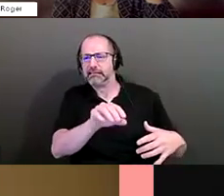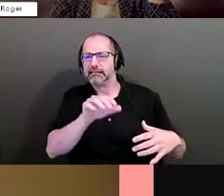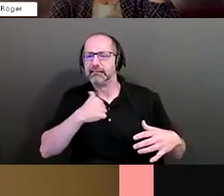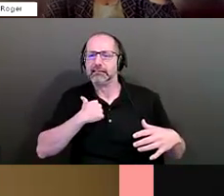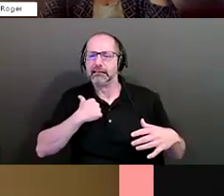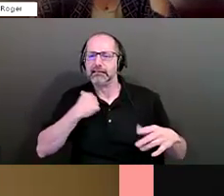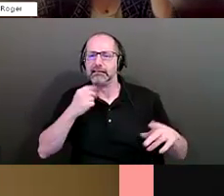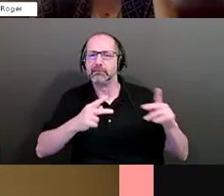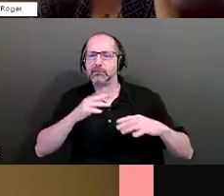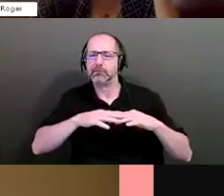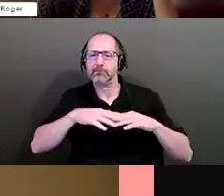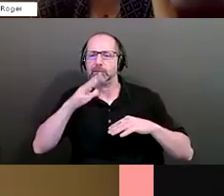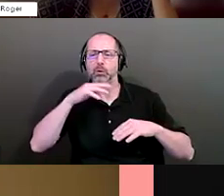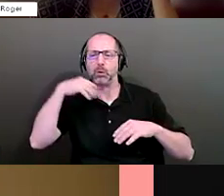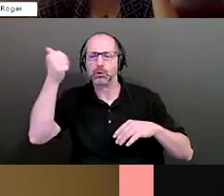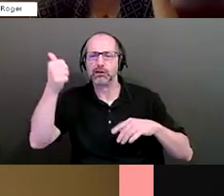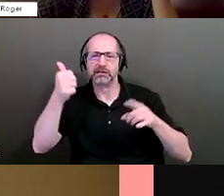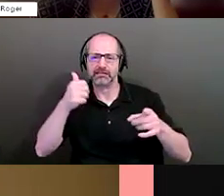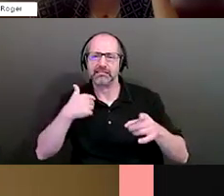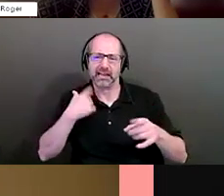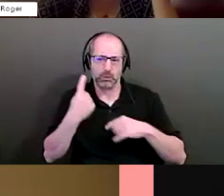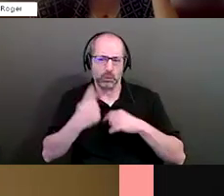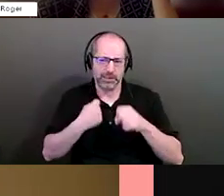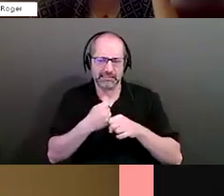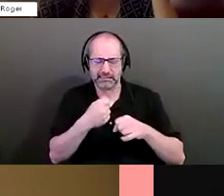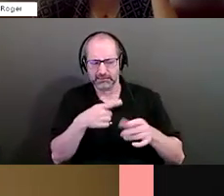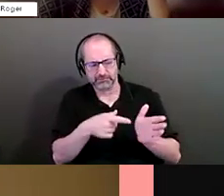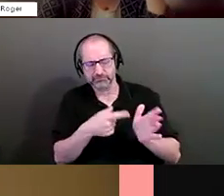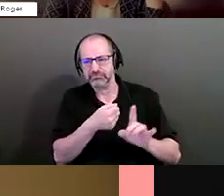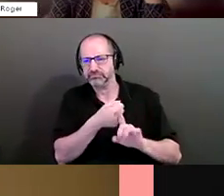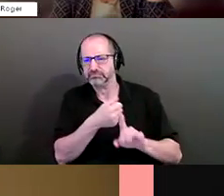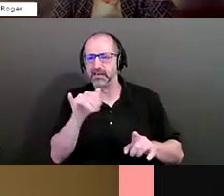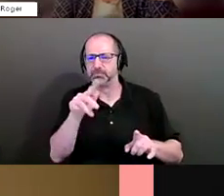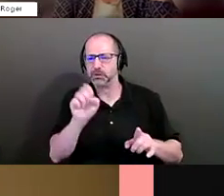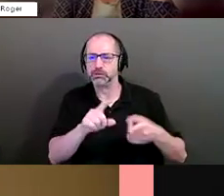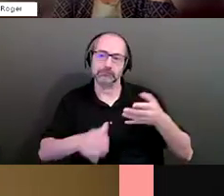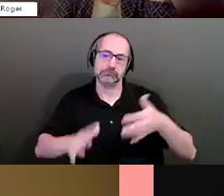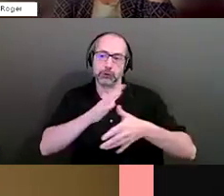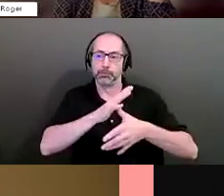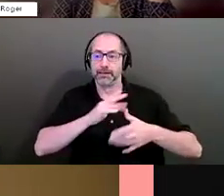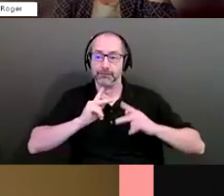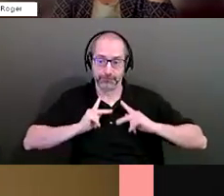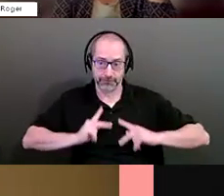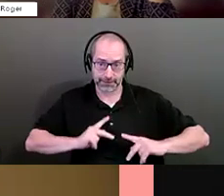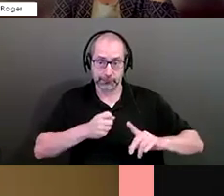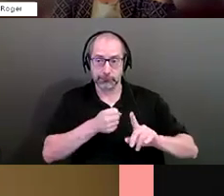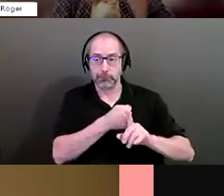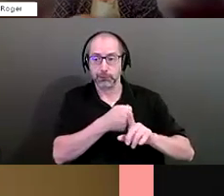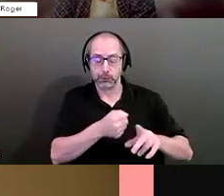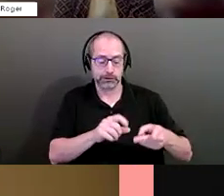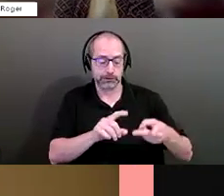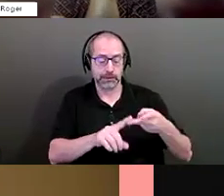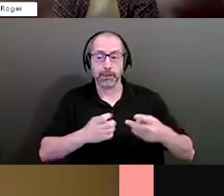experienced abuse in the past year. The highest is physical abuse, followed by emotional